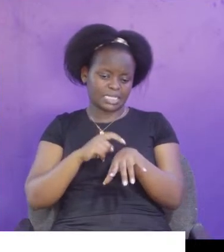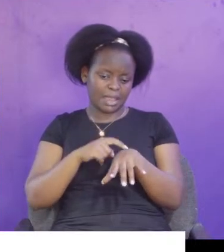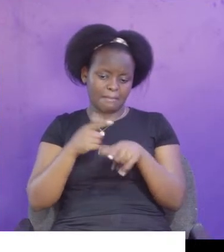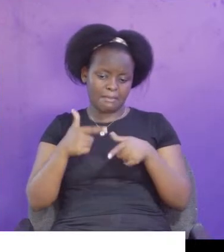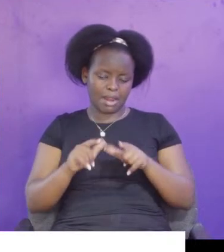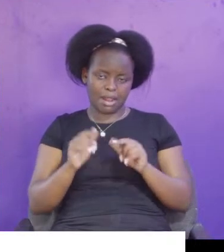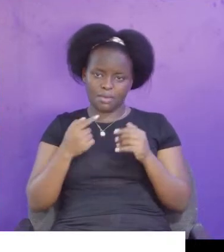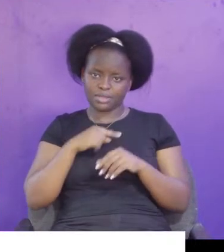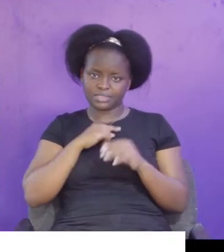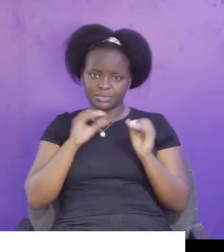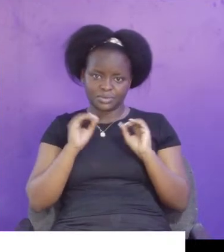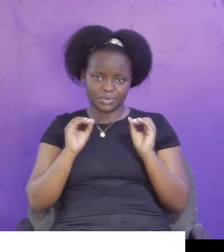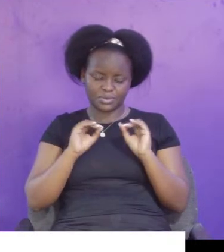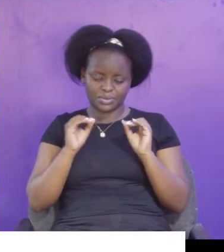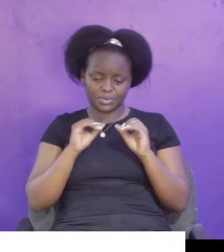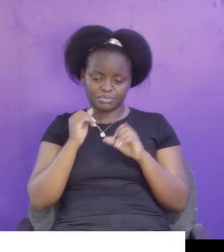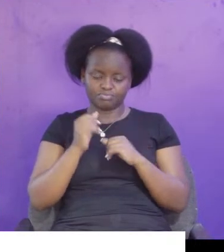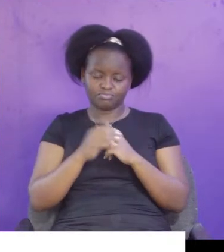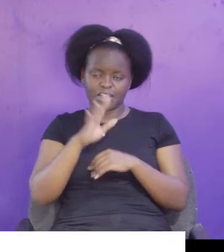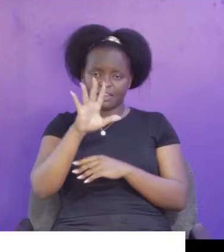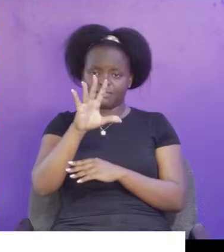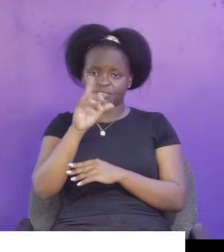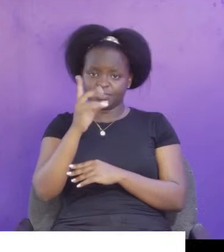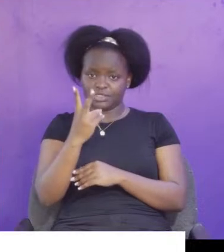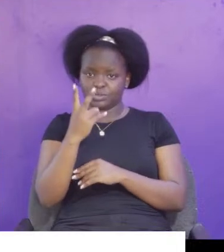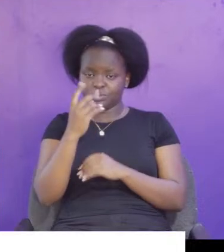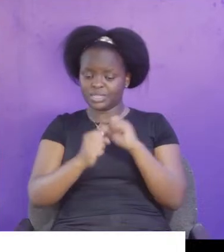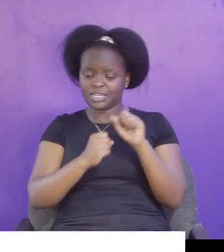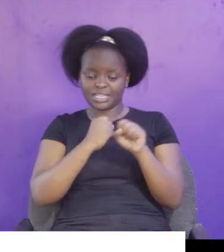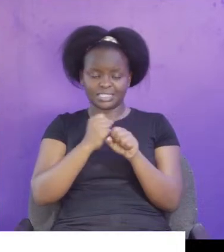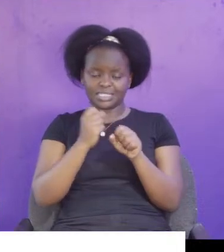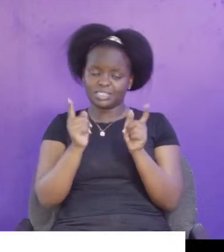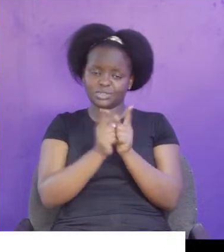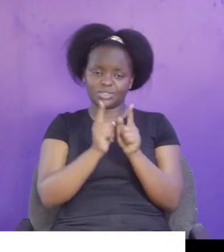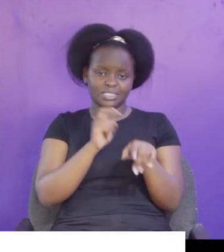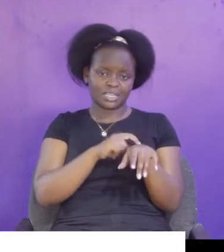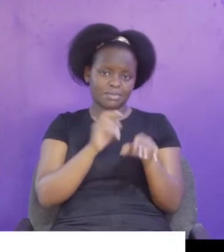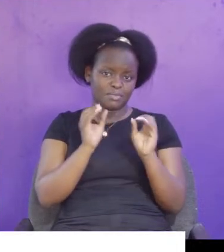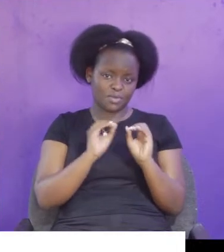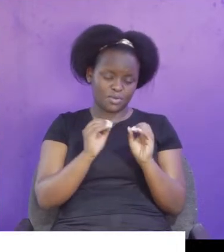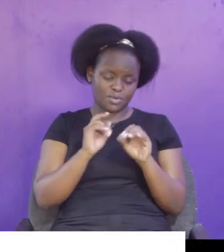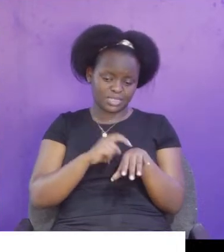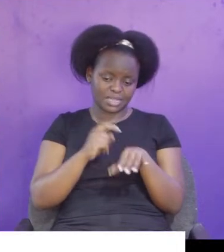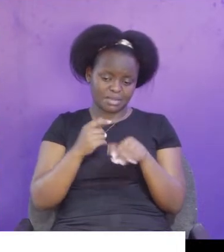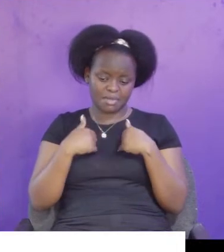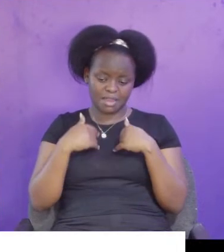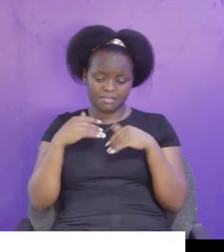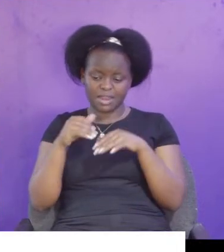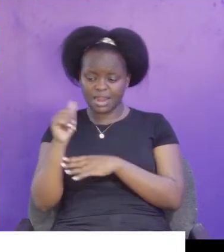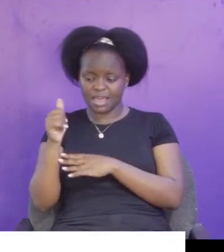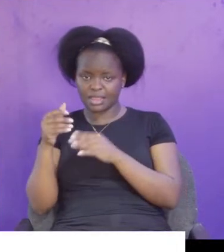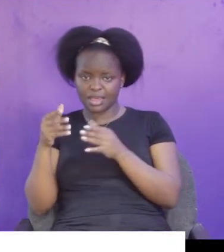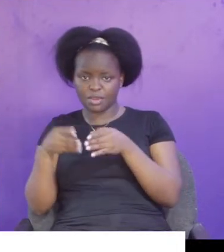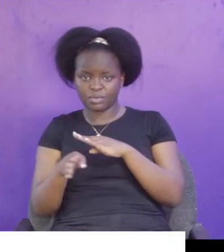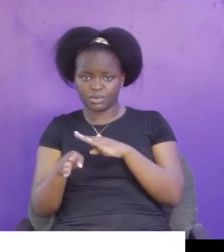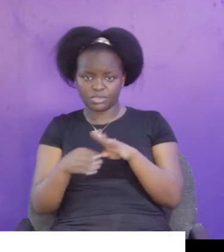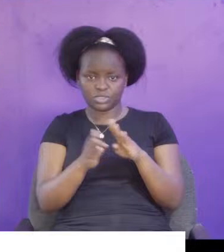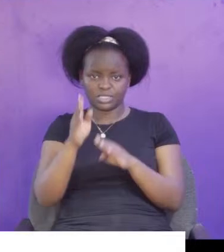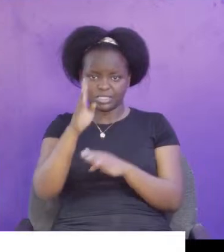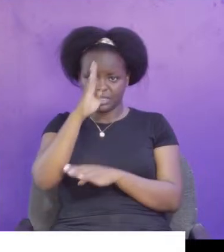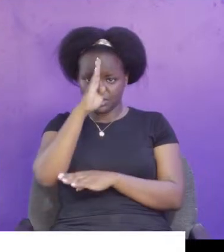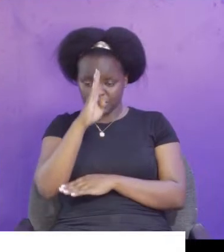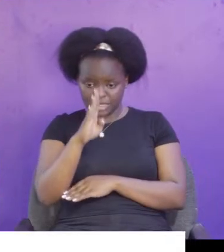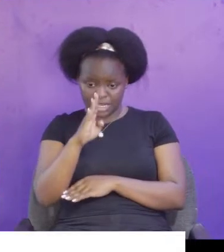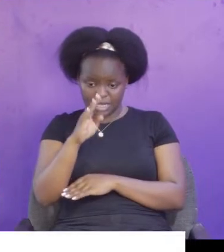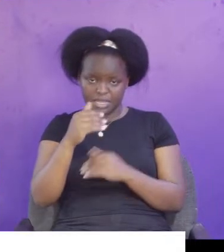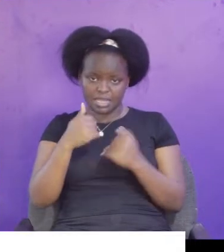of 52 years is not a short time. I hope that when I get another opportunity on Sunday, I'll be able to say